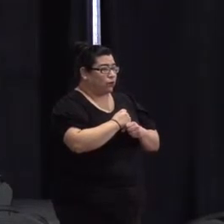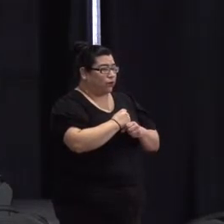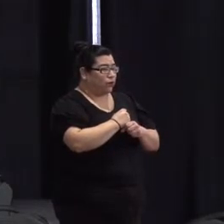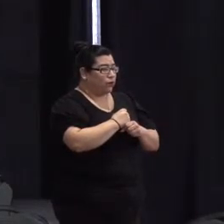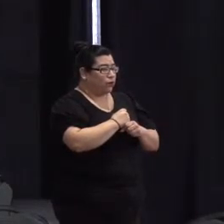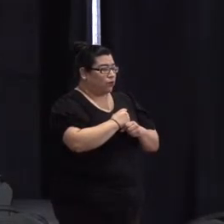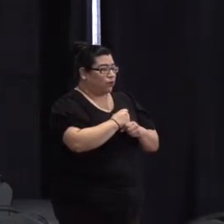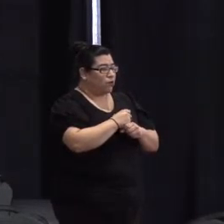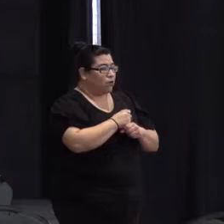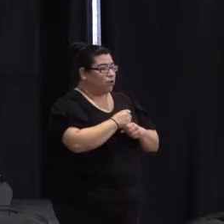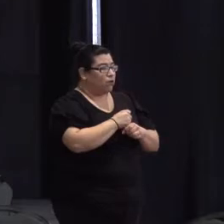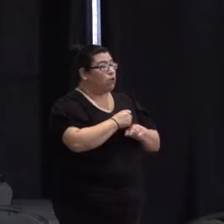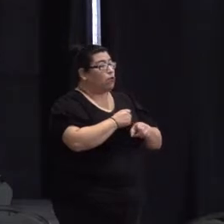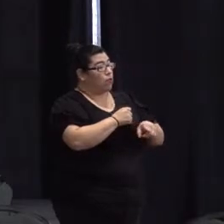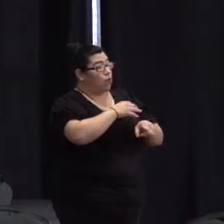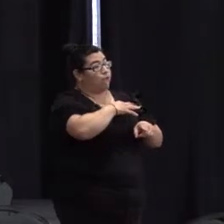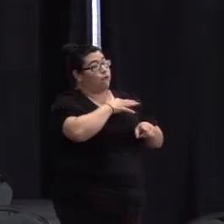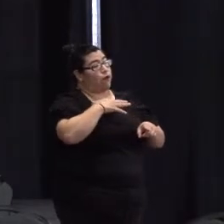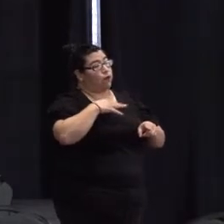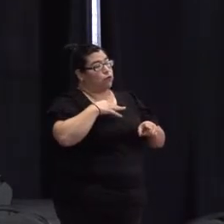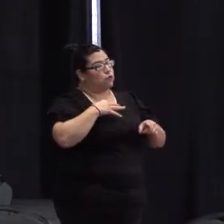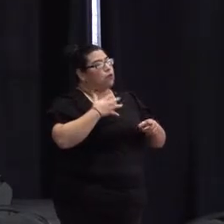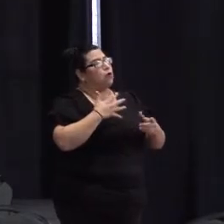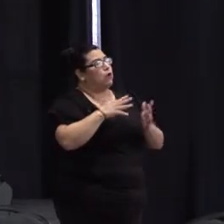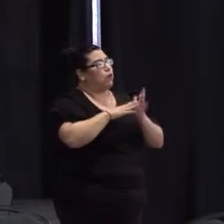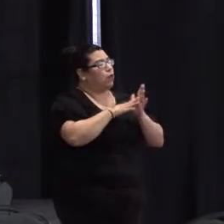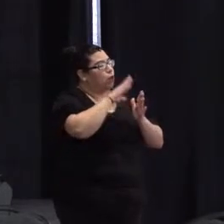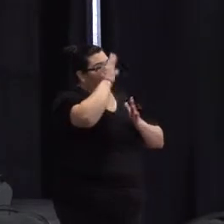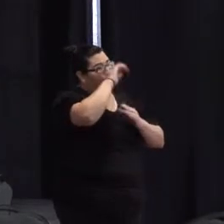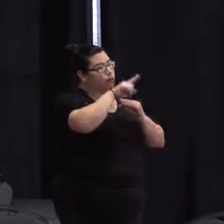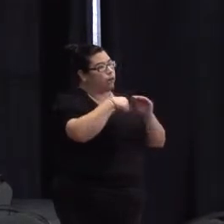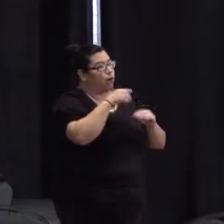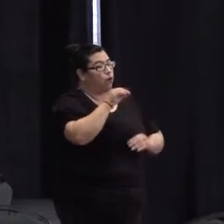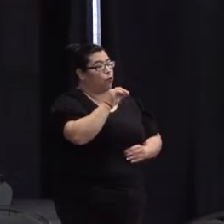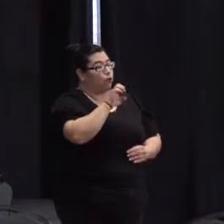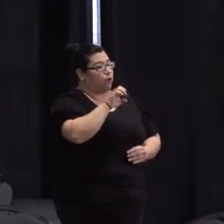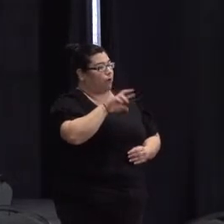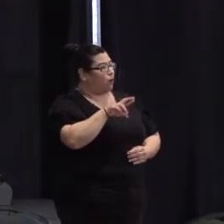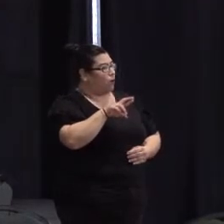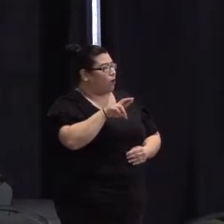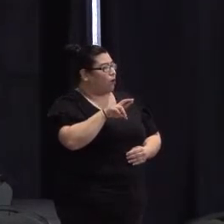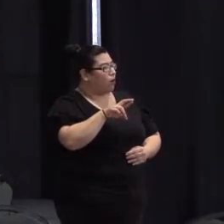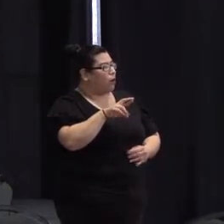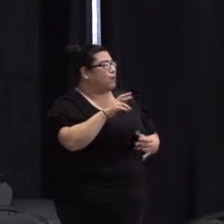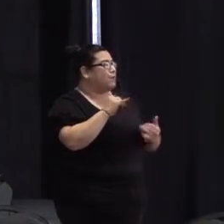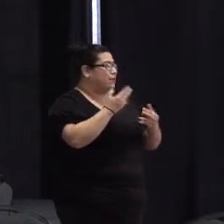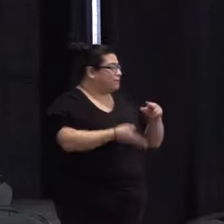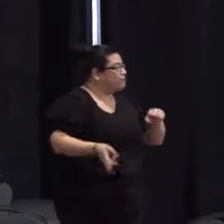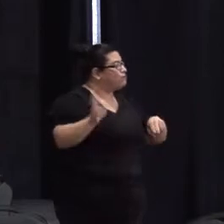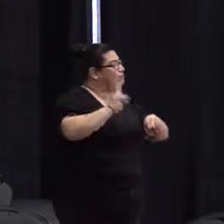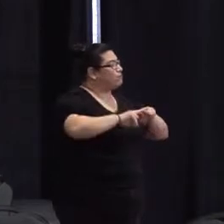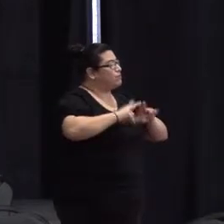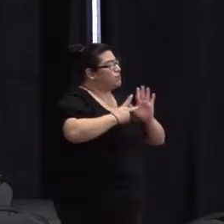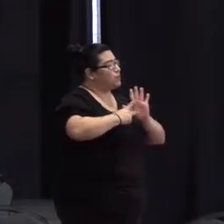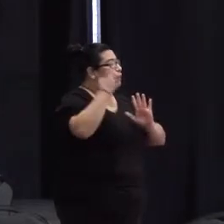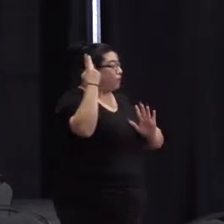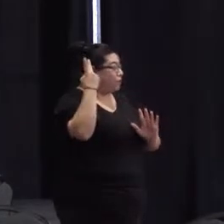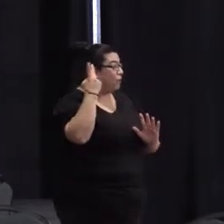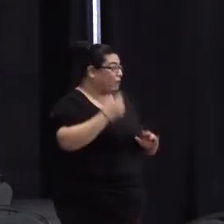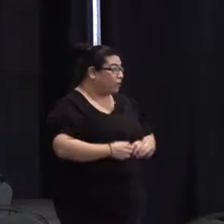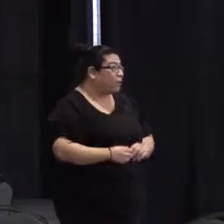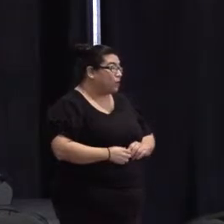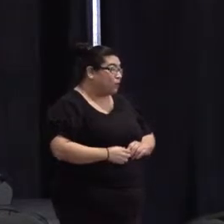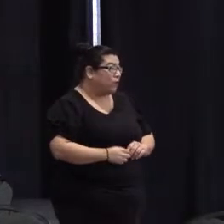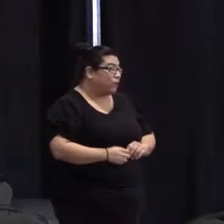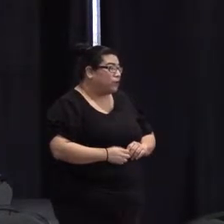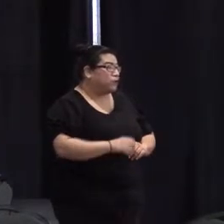the knowledge of faculty regarding OER has gotten into double digits. So